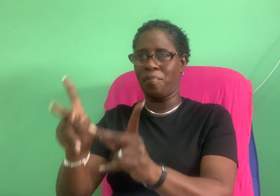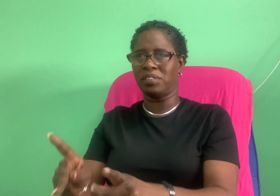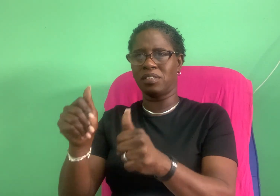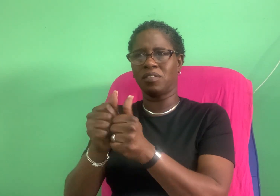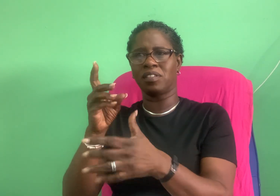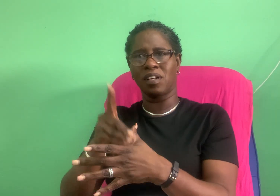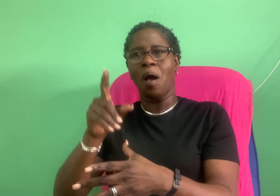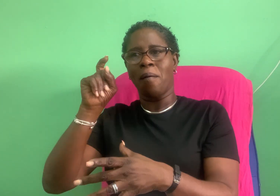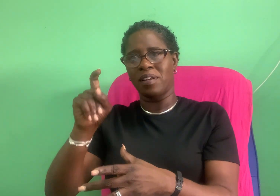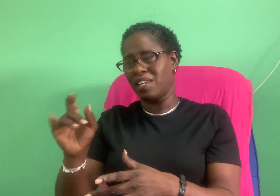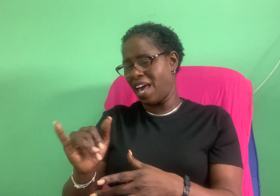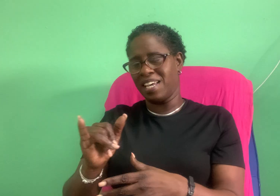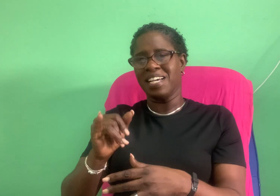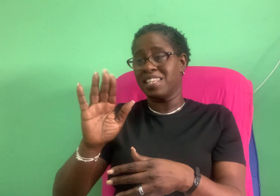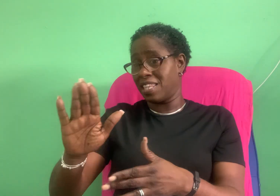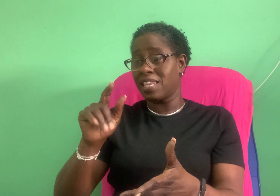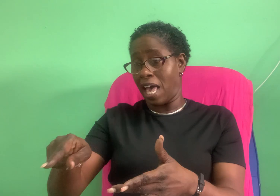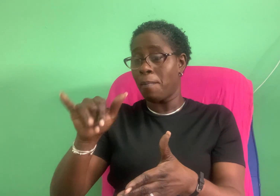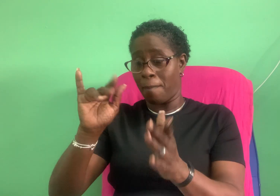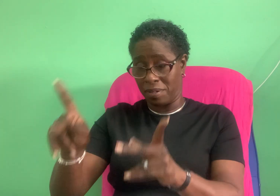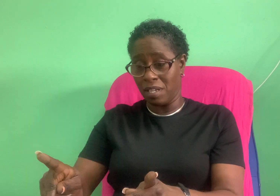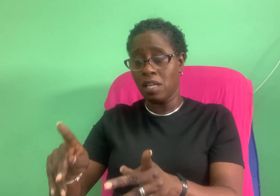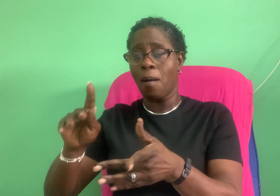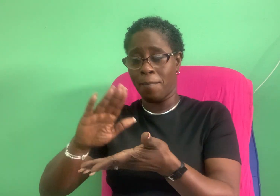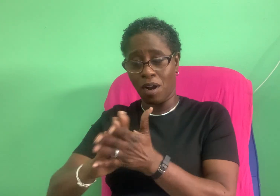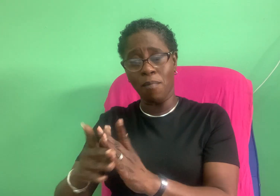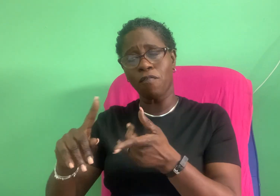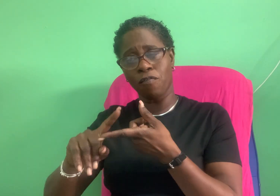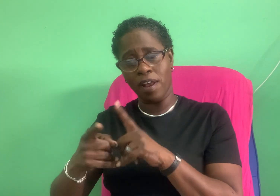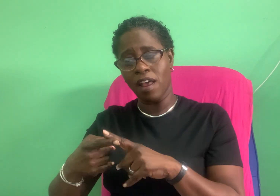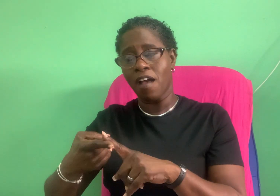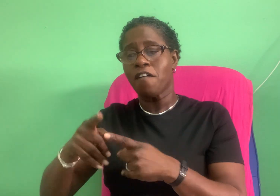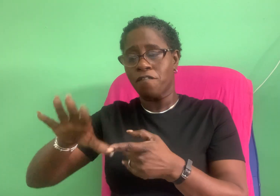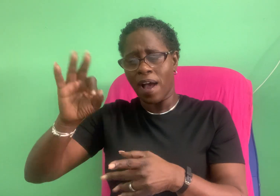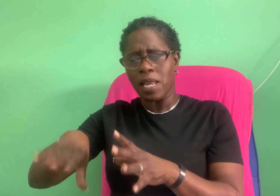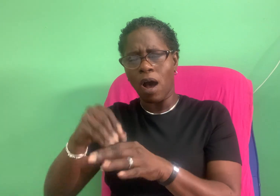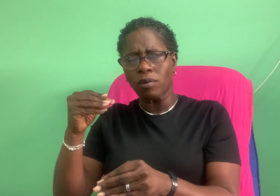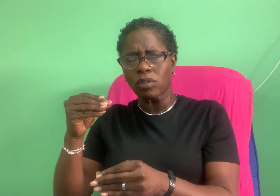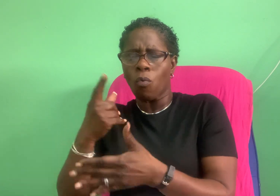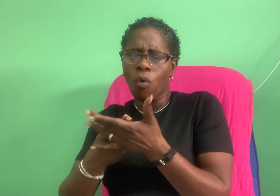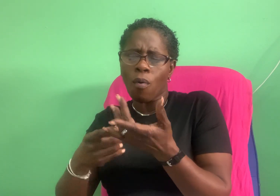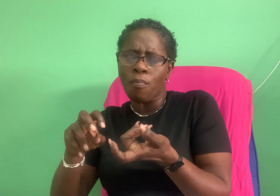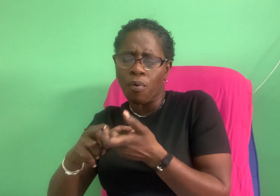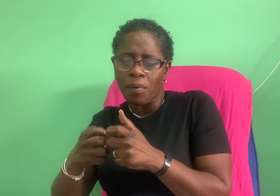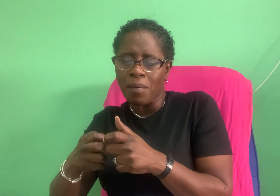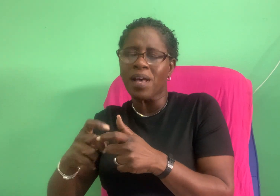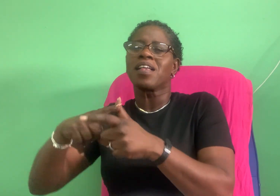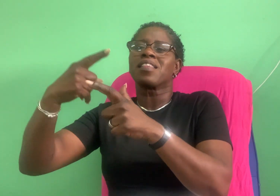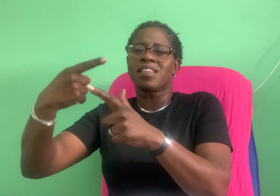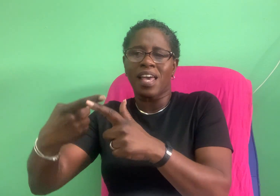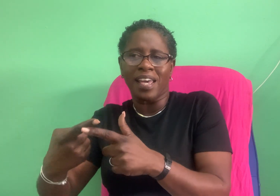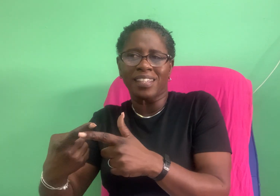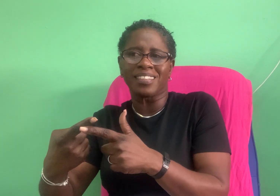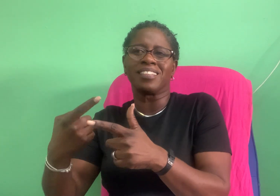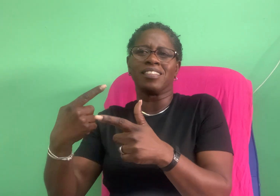our friends get, like Sarah said, accurate diagnoses that answer questions for them if they're curious and are wondering